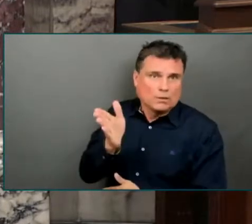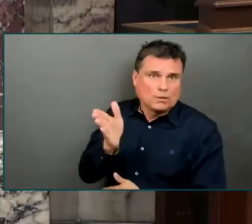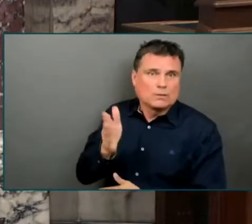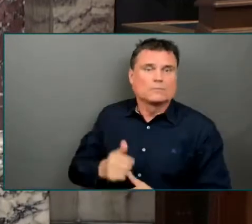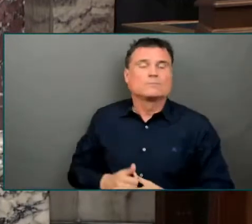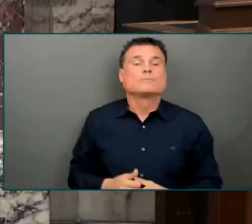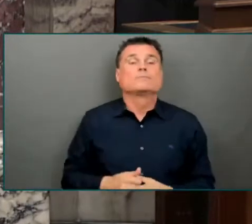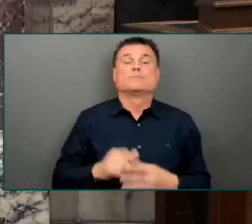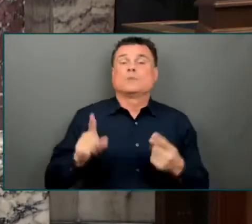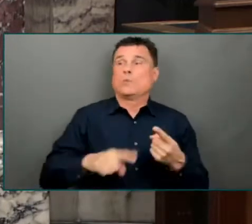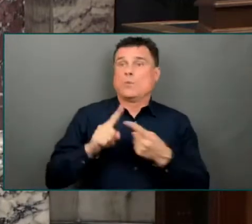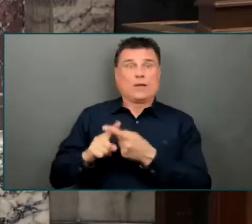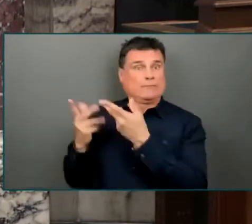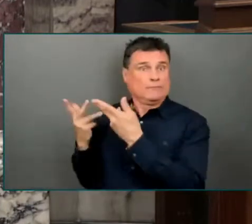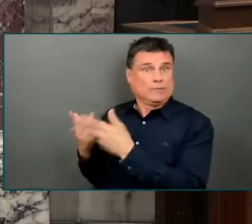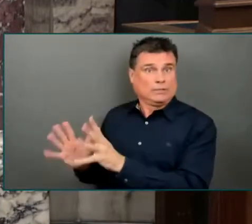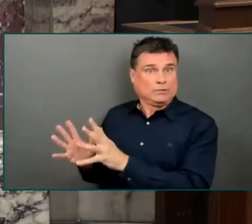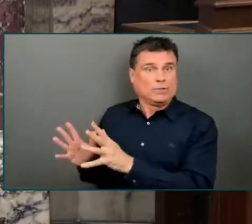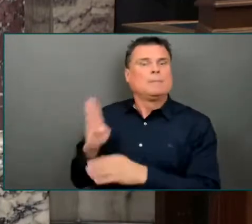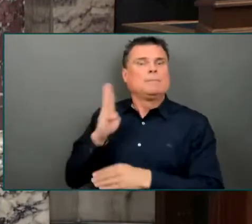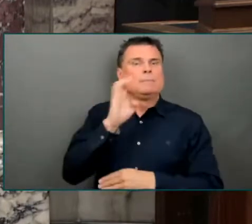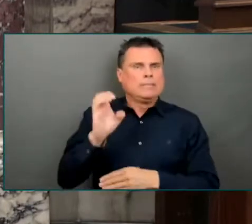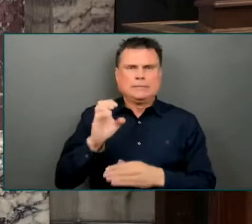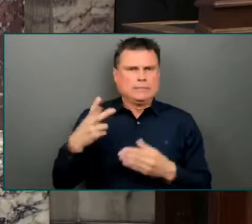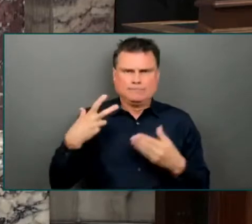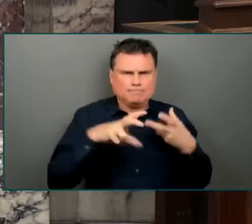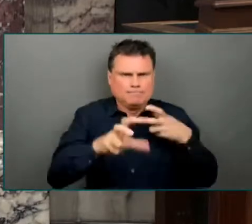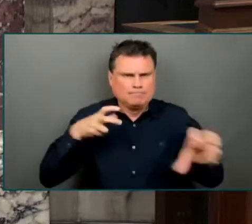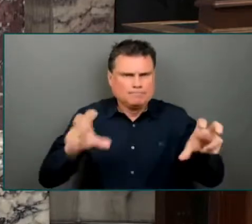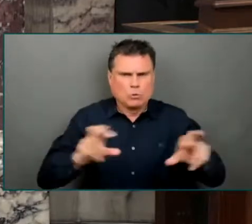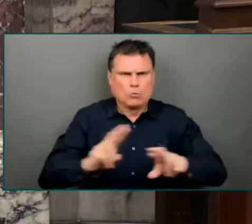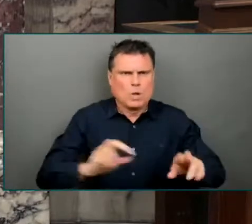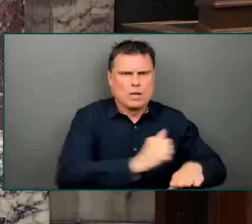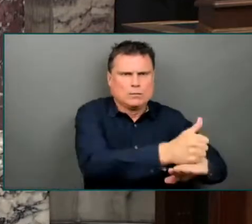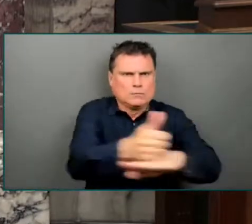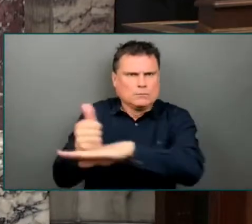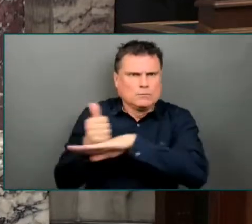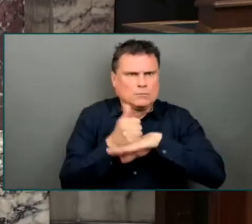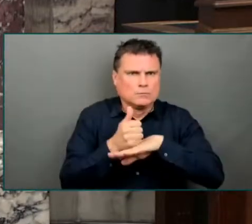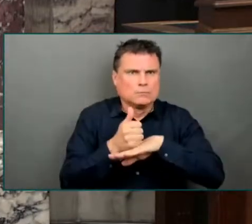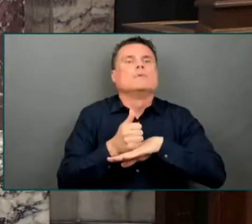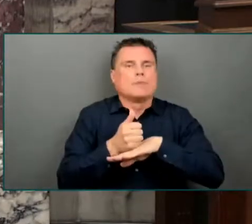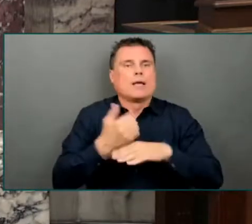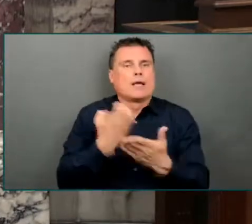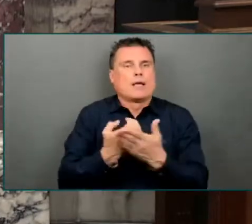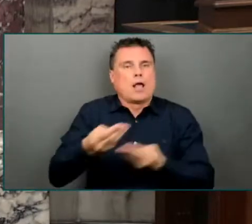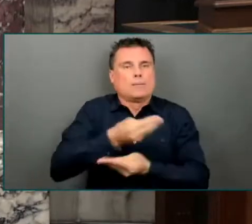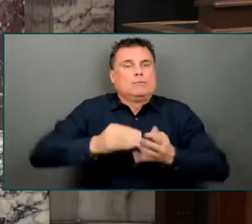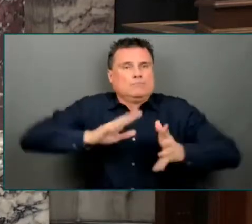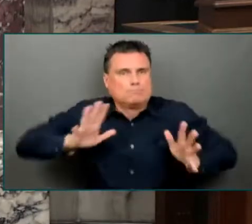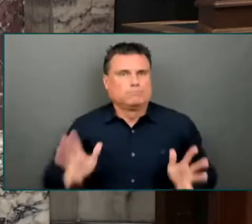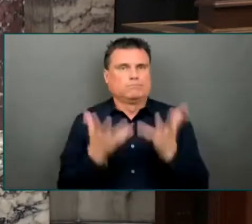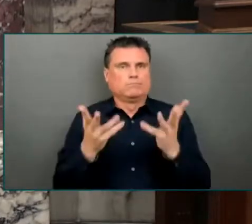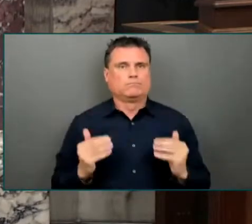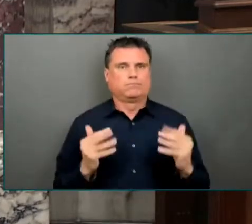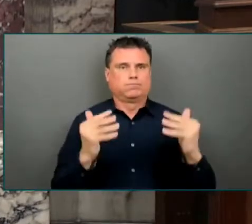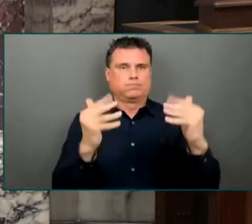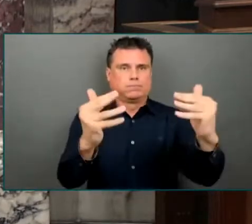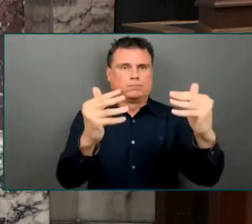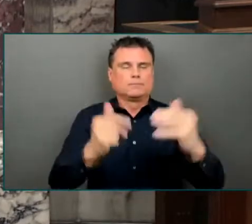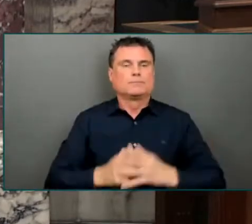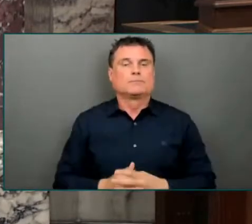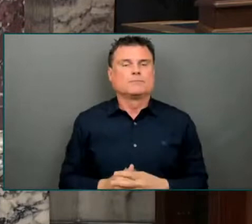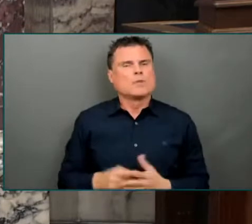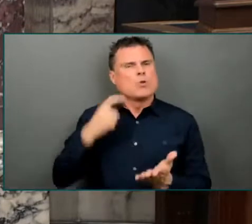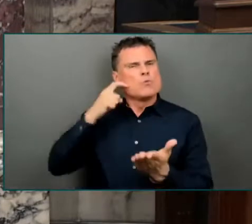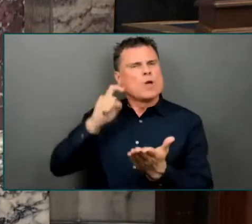And that is a powerful testament to the incredible resilience that people, that businesses, and that communities have